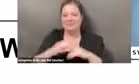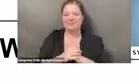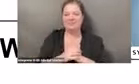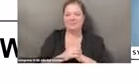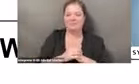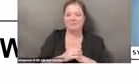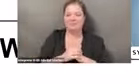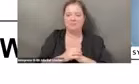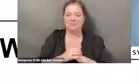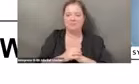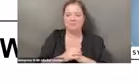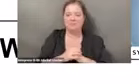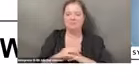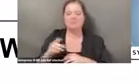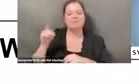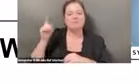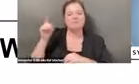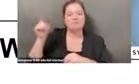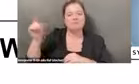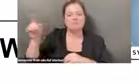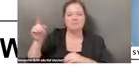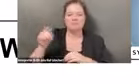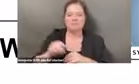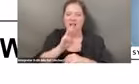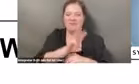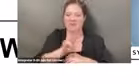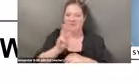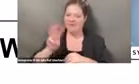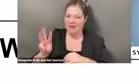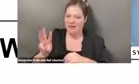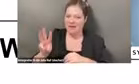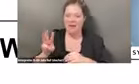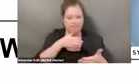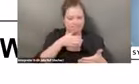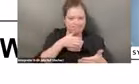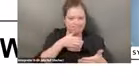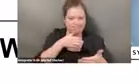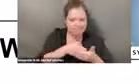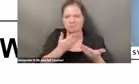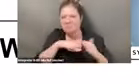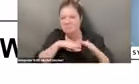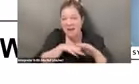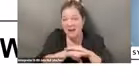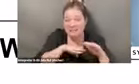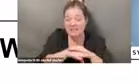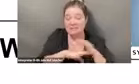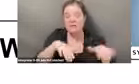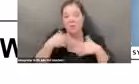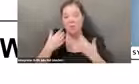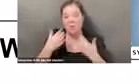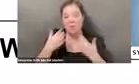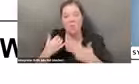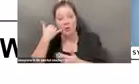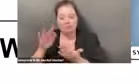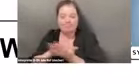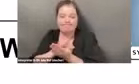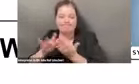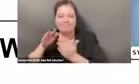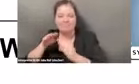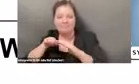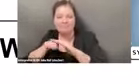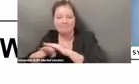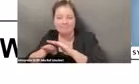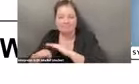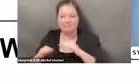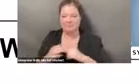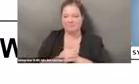with the accessibility of the websites and mobile applications of public sector bodies. The Web